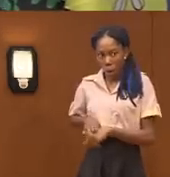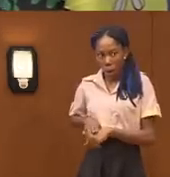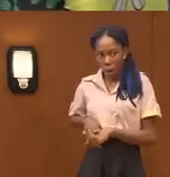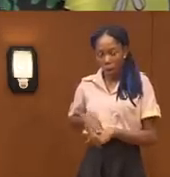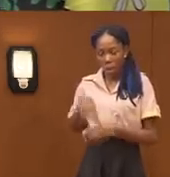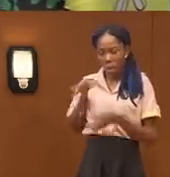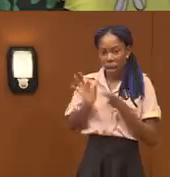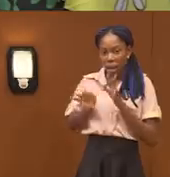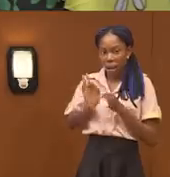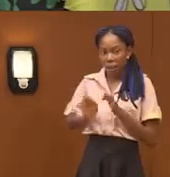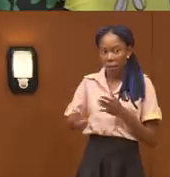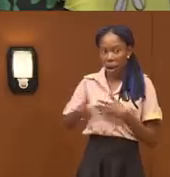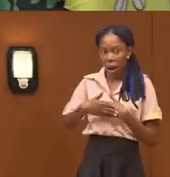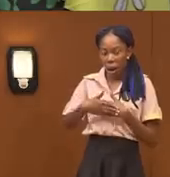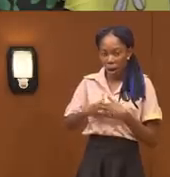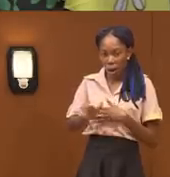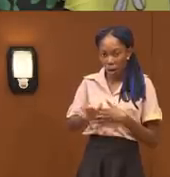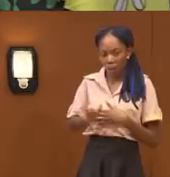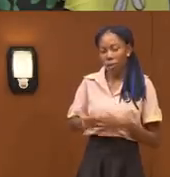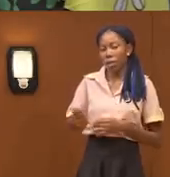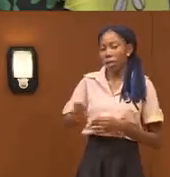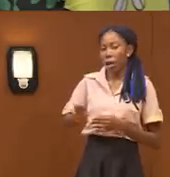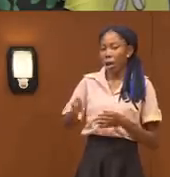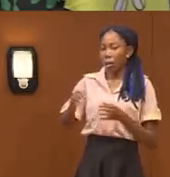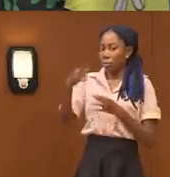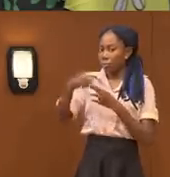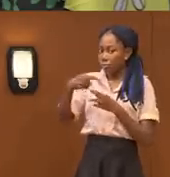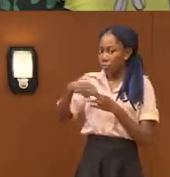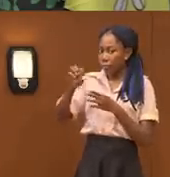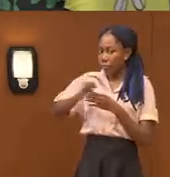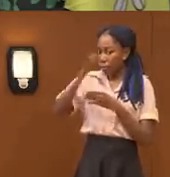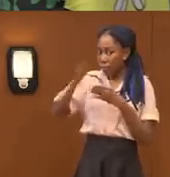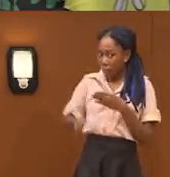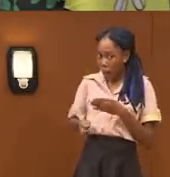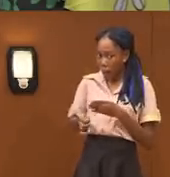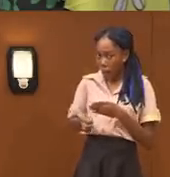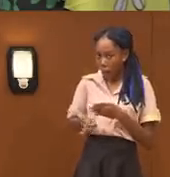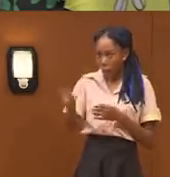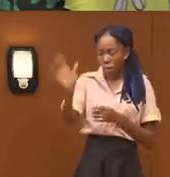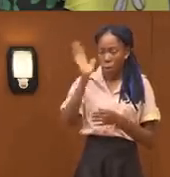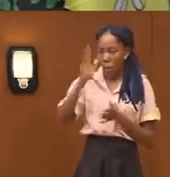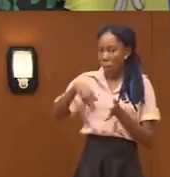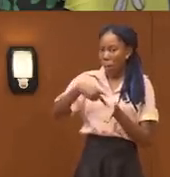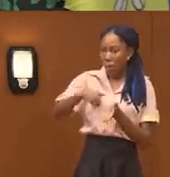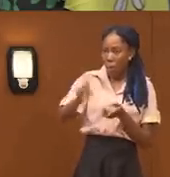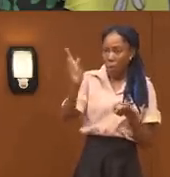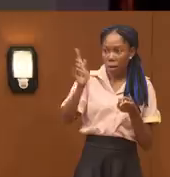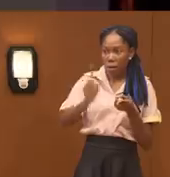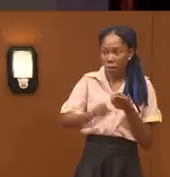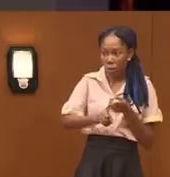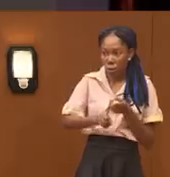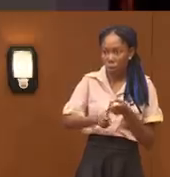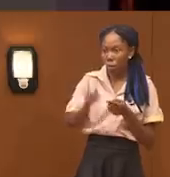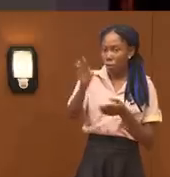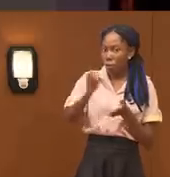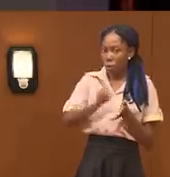after your money, the rent you paid expired. You paid into the accounts. I never paid into the account